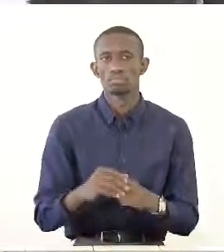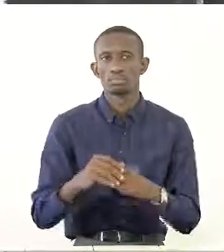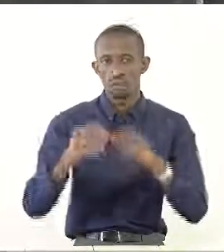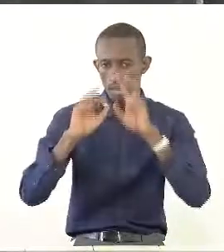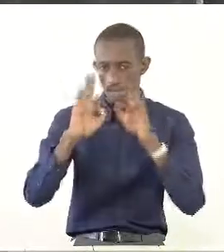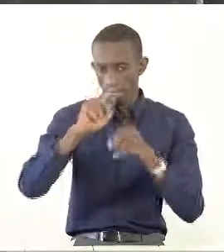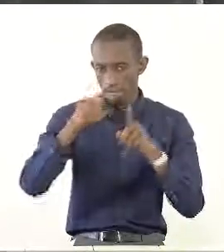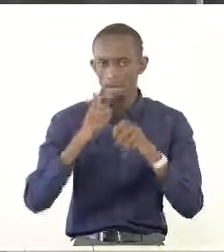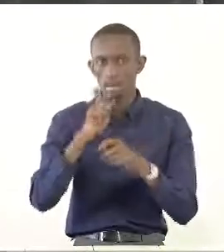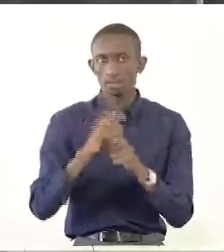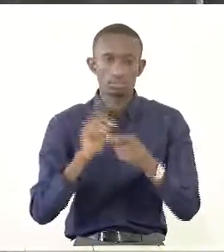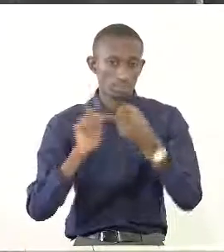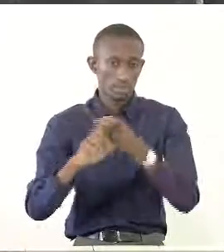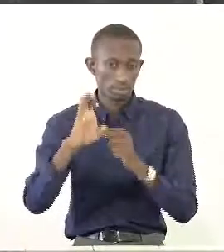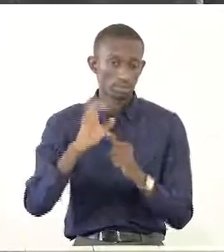Please